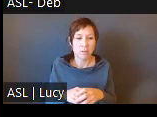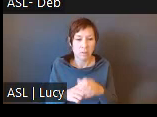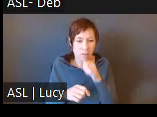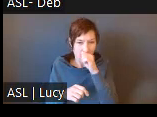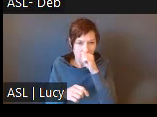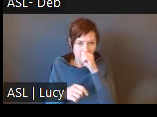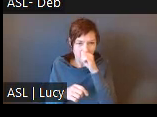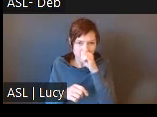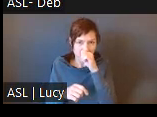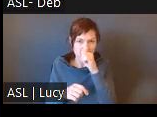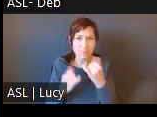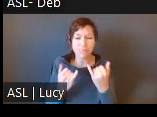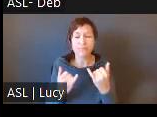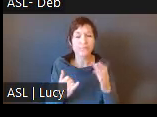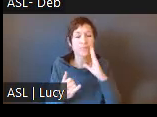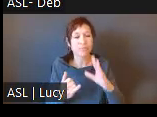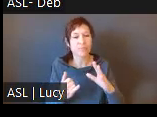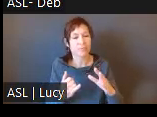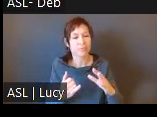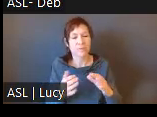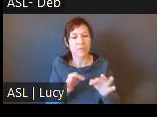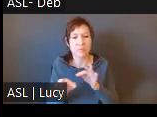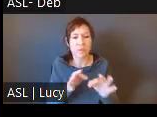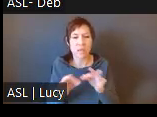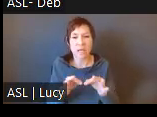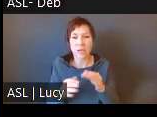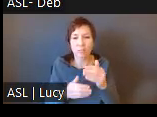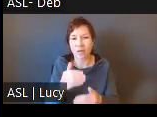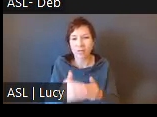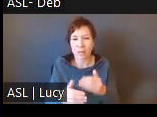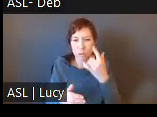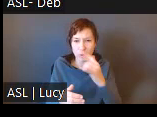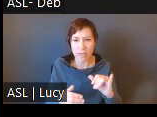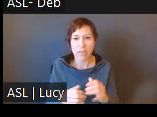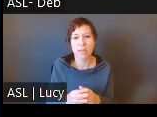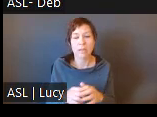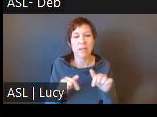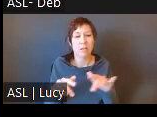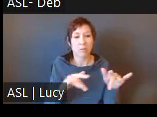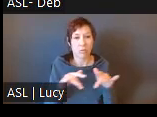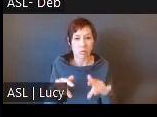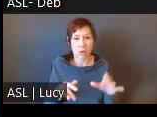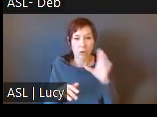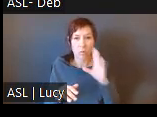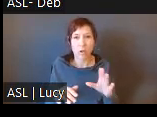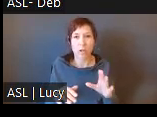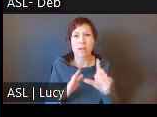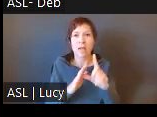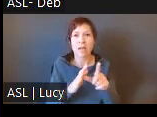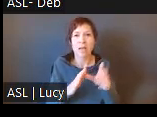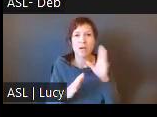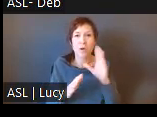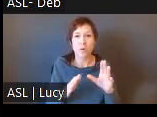the logistics, agenda, and take roll call. This meeting is being recorded and will later be available for